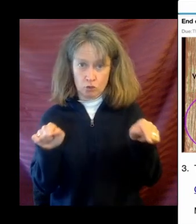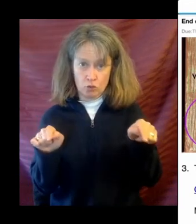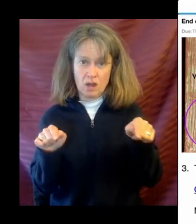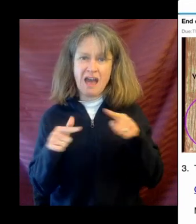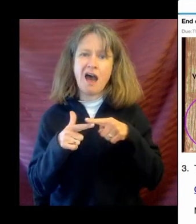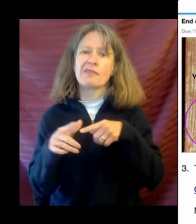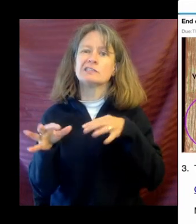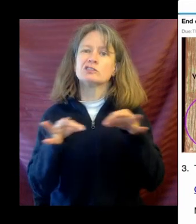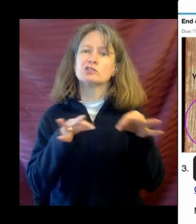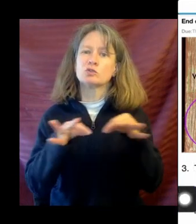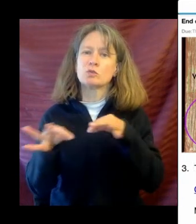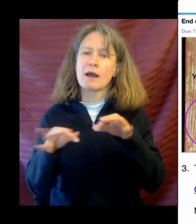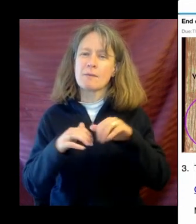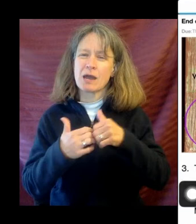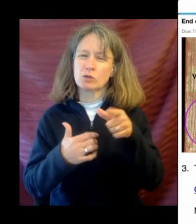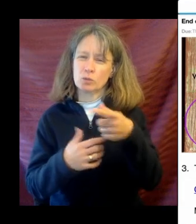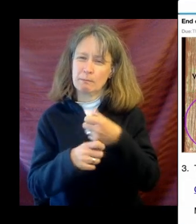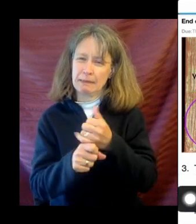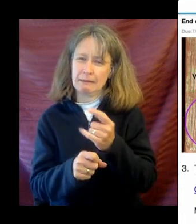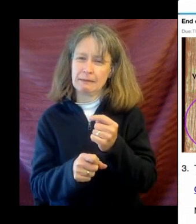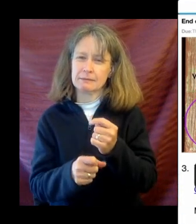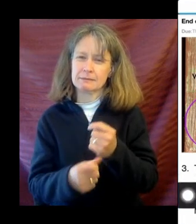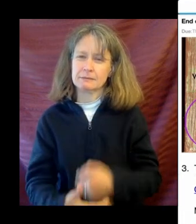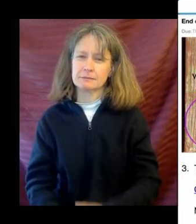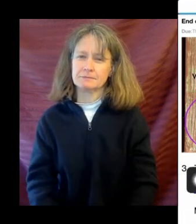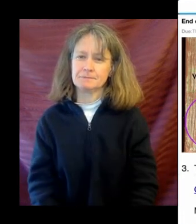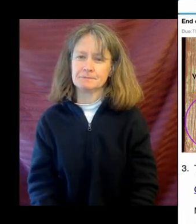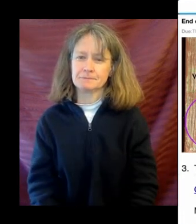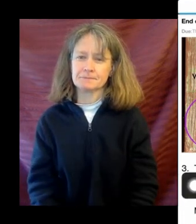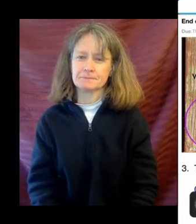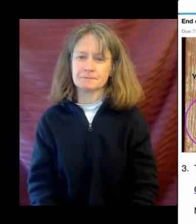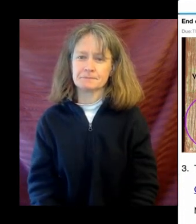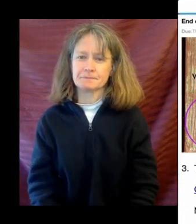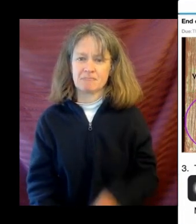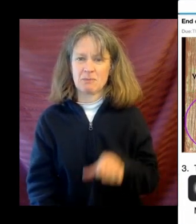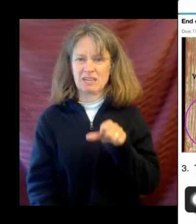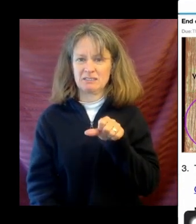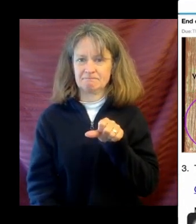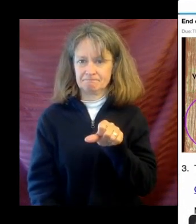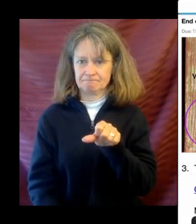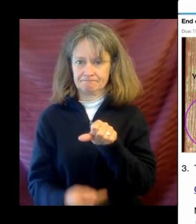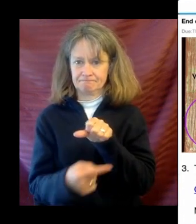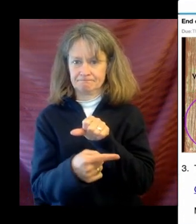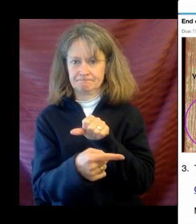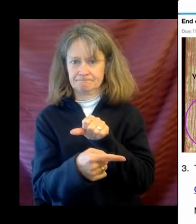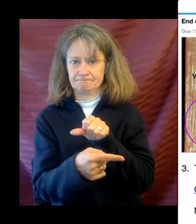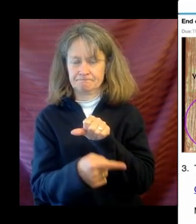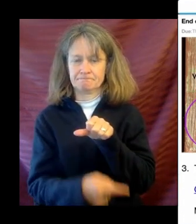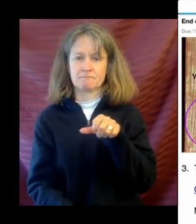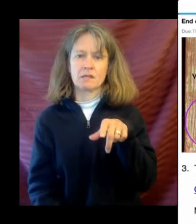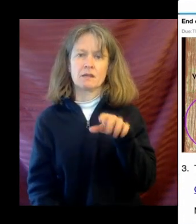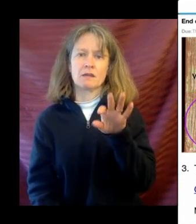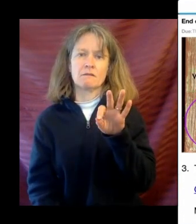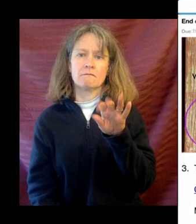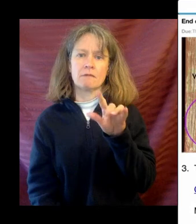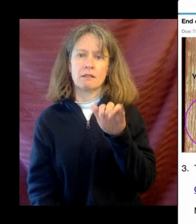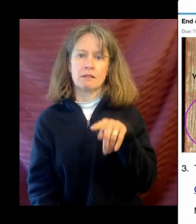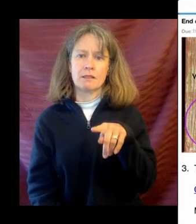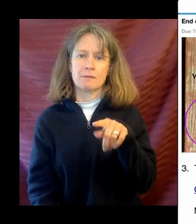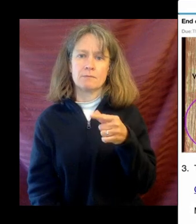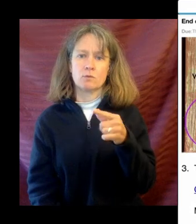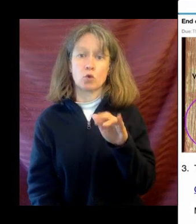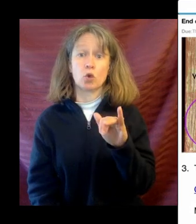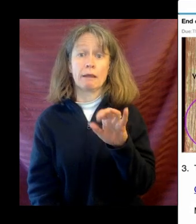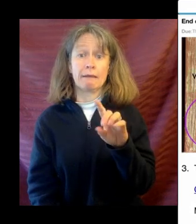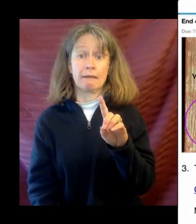it. So I'm going to click here to go to Flipgrid and make sure to click Open in Safari.